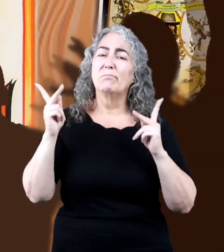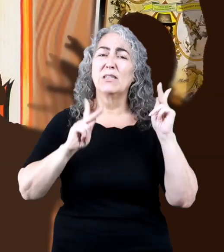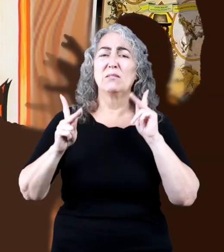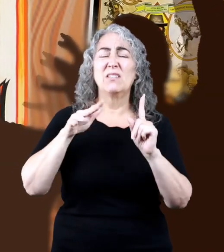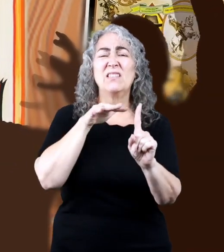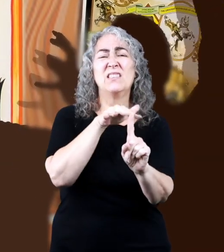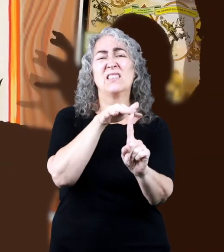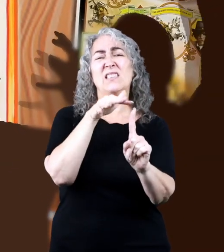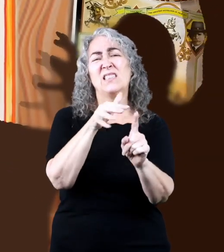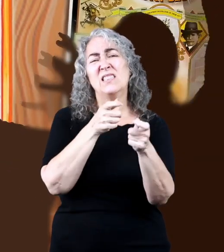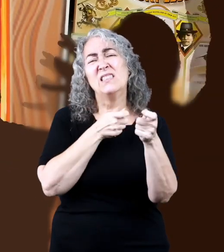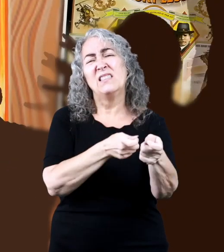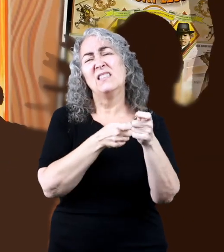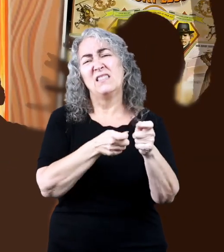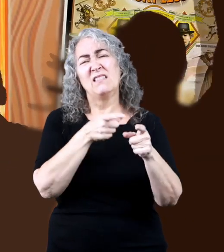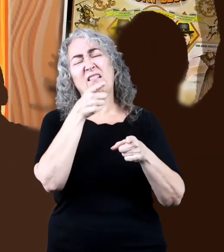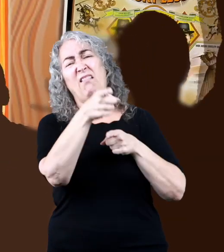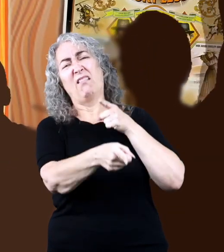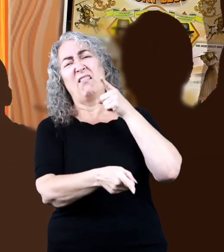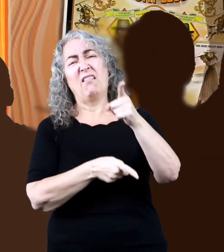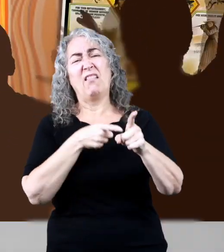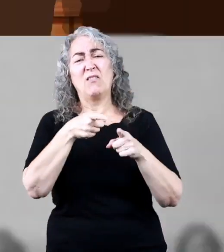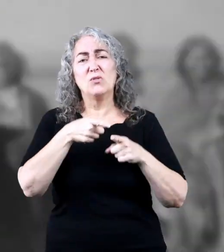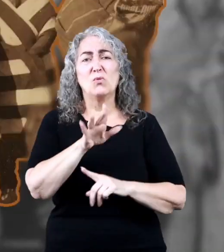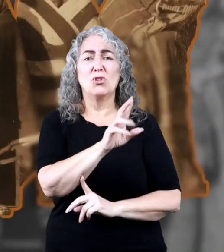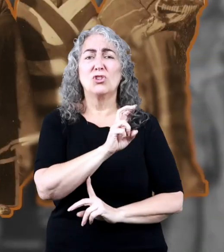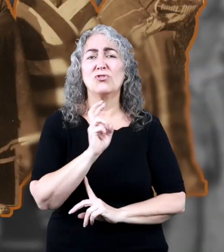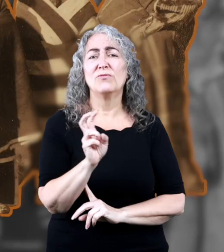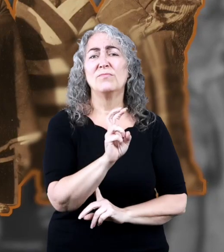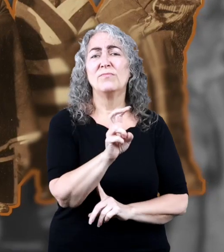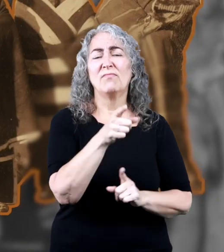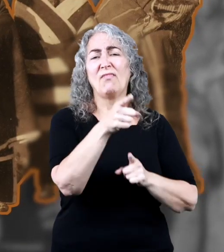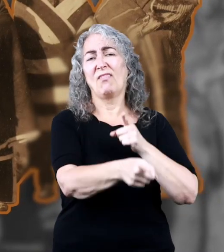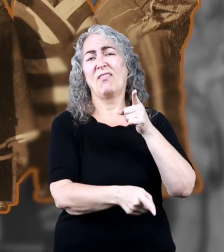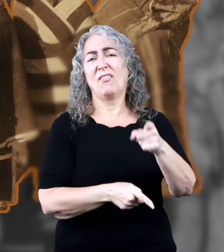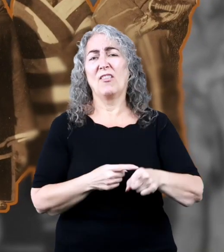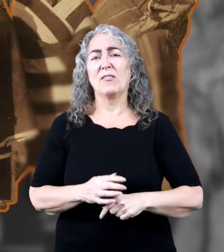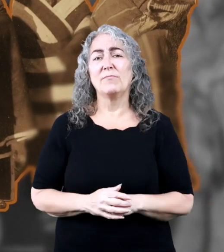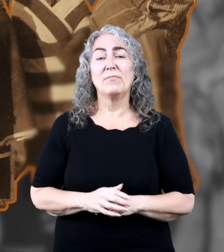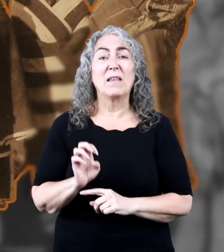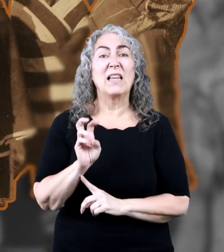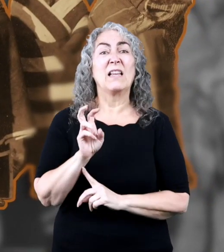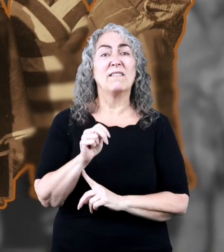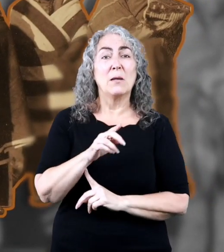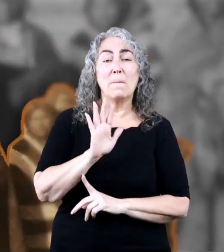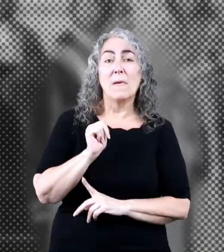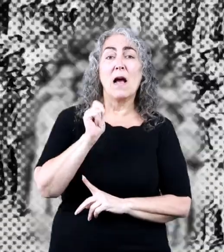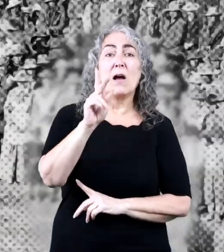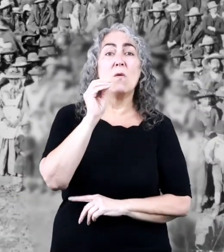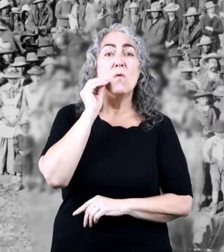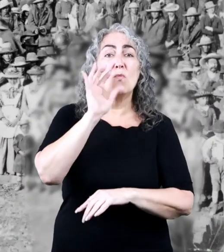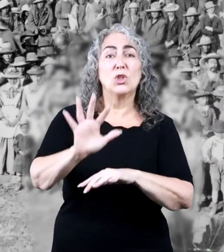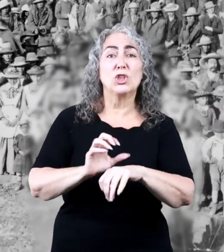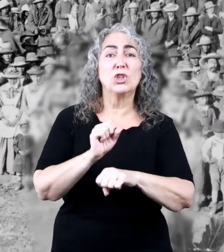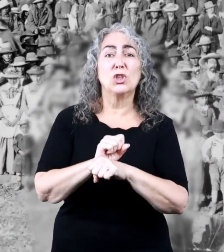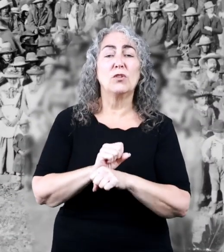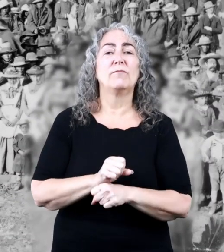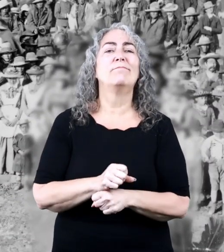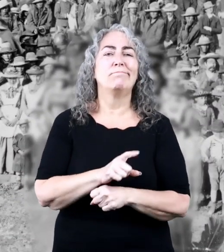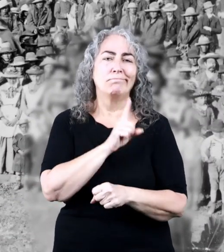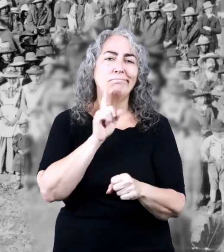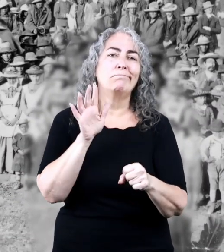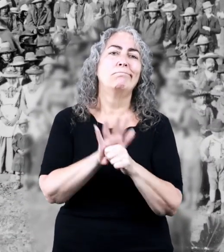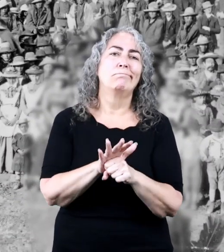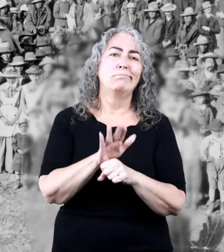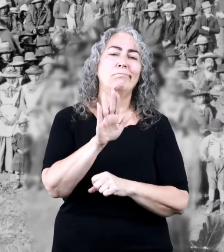of mistreatment and racism during the tour, and eventually returned to the reservation, where he would be confined